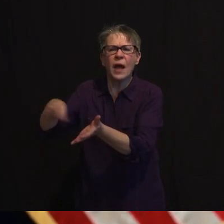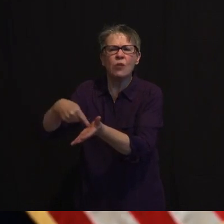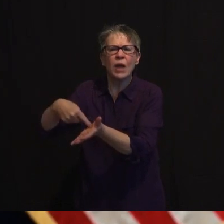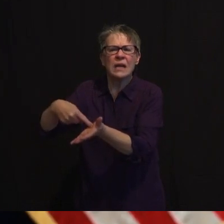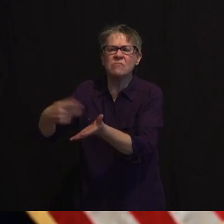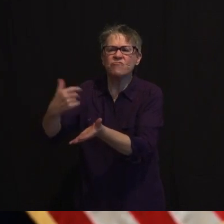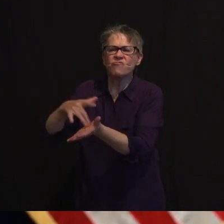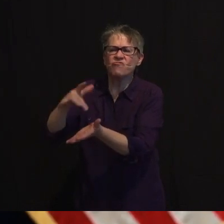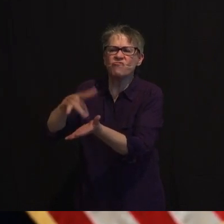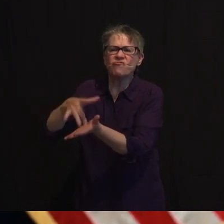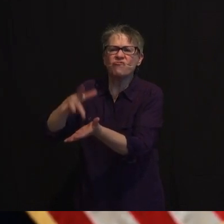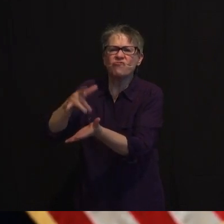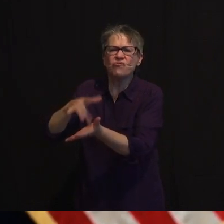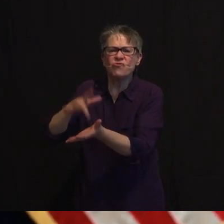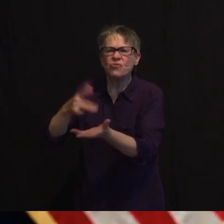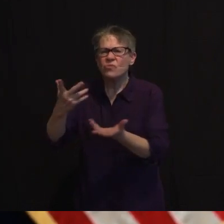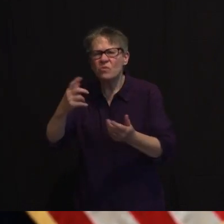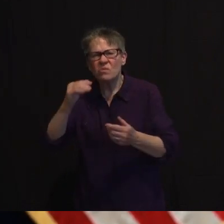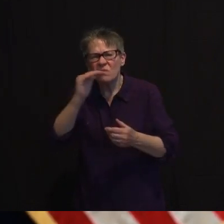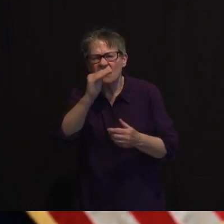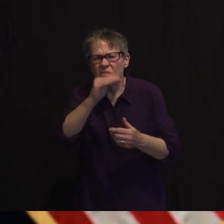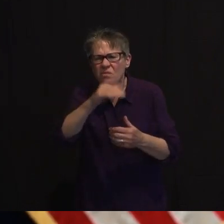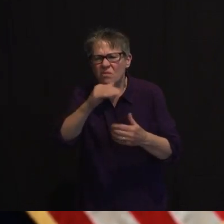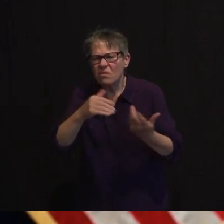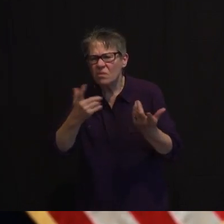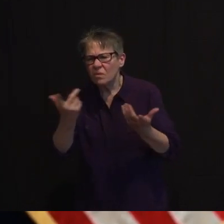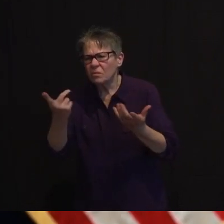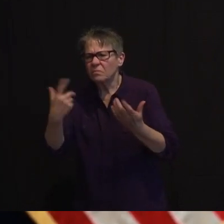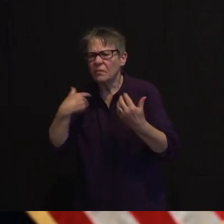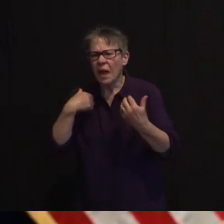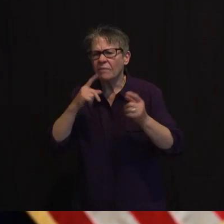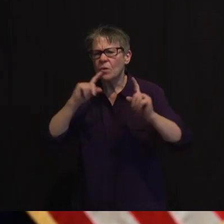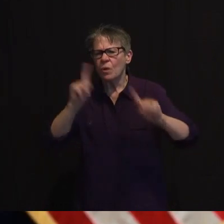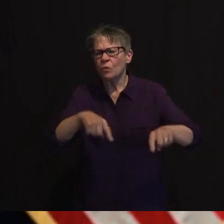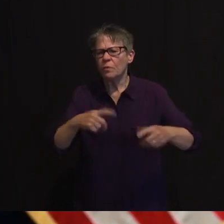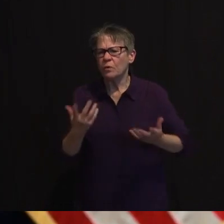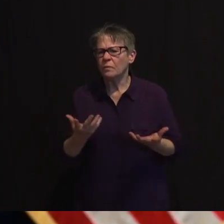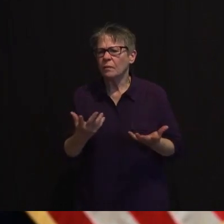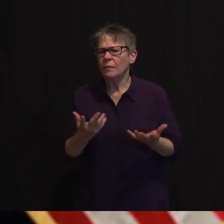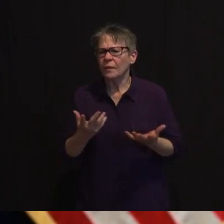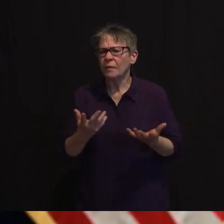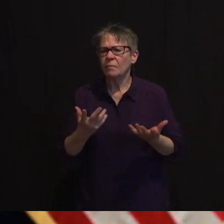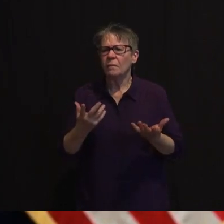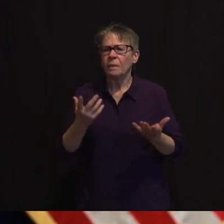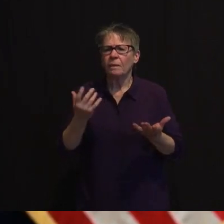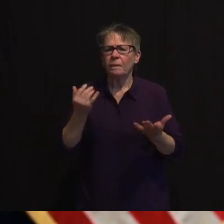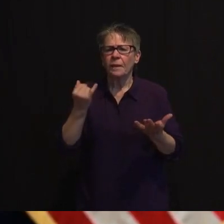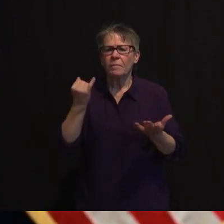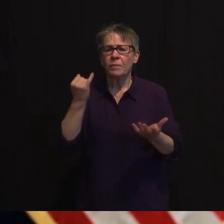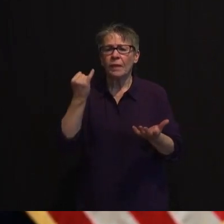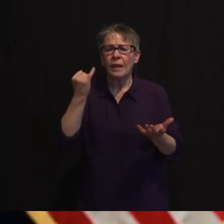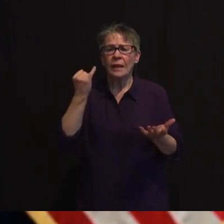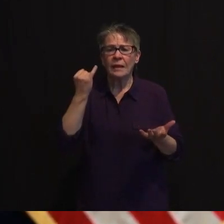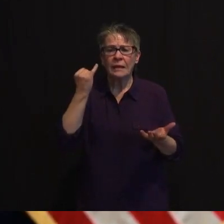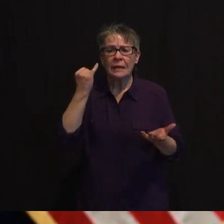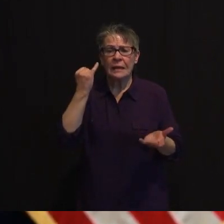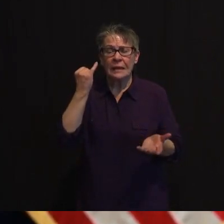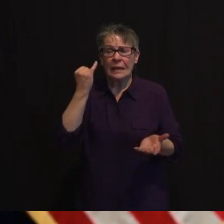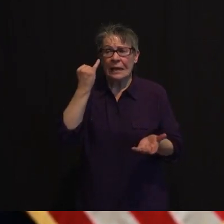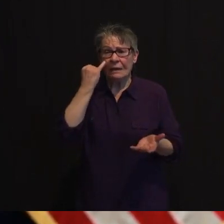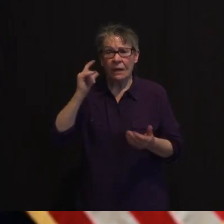any laws. So what exactly is the legal standard the state will be holding landlords to? And what legal protections do renters who can't make rent